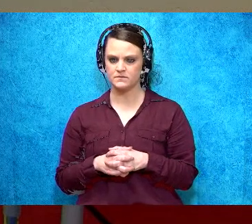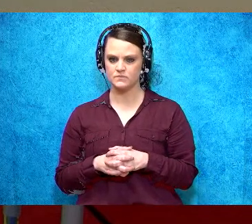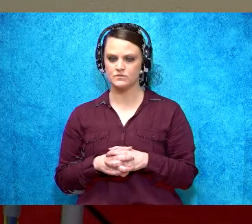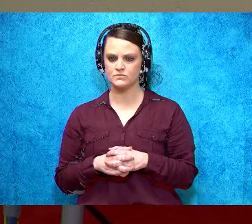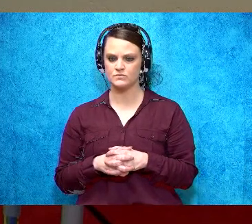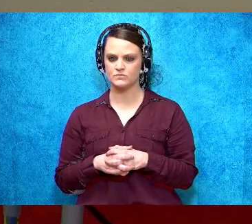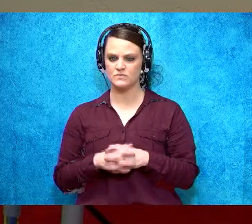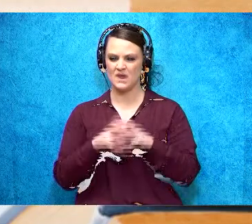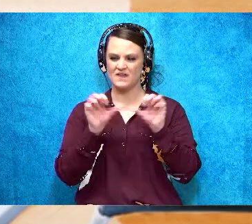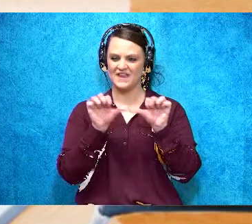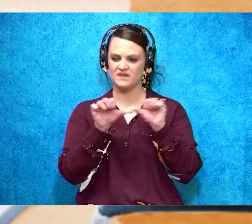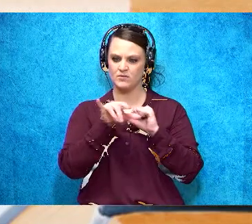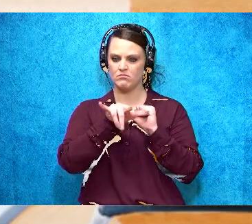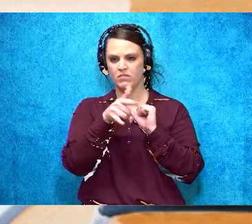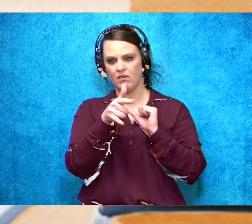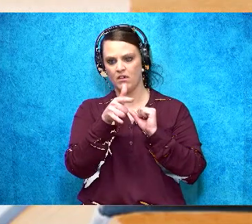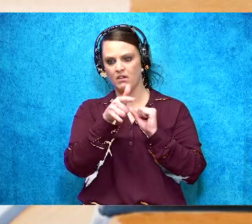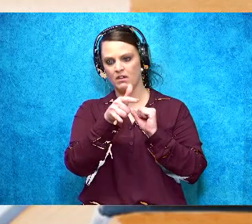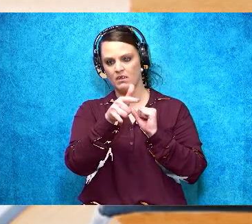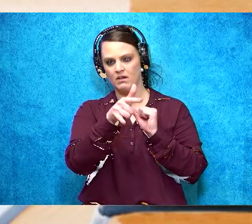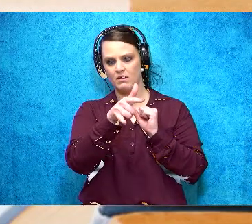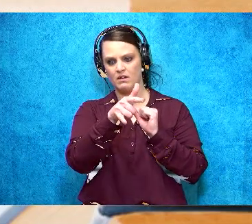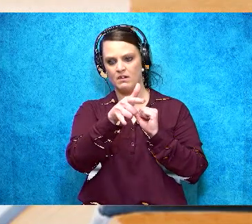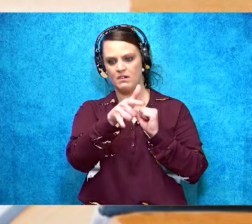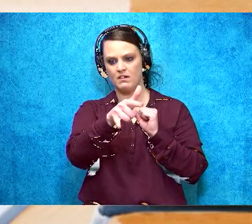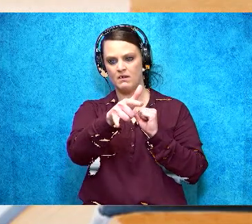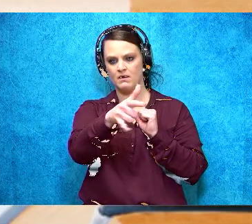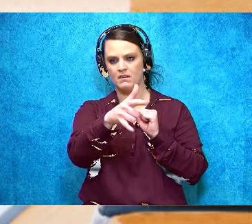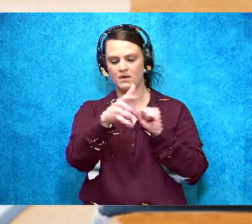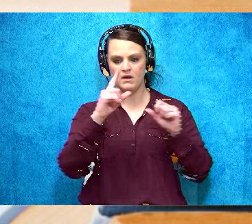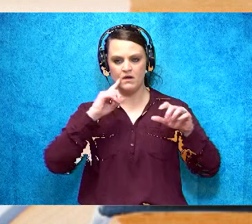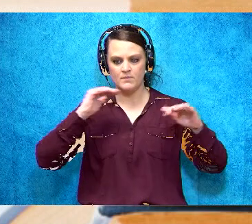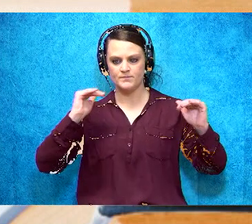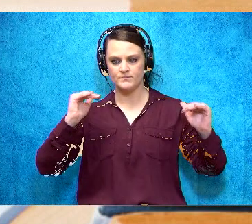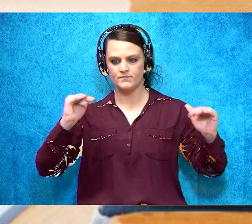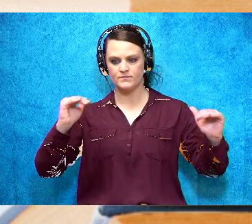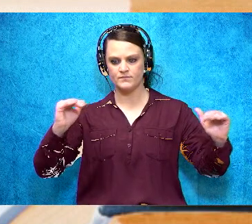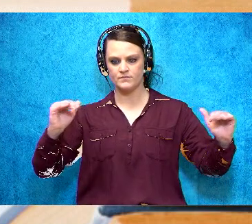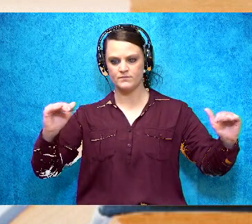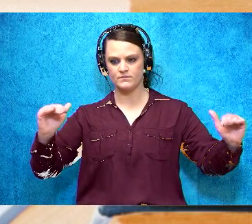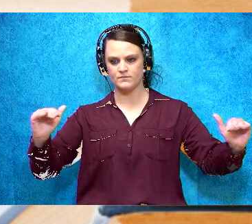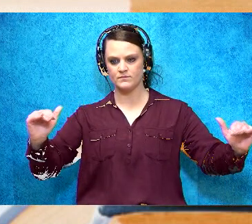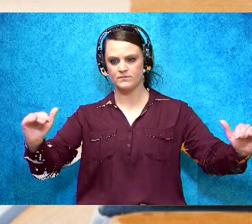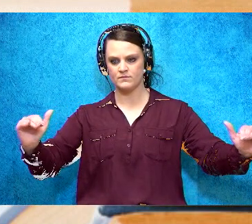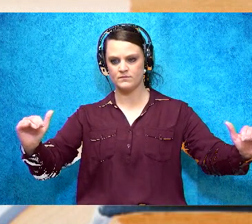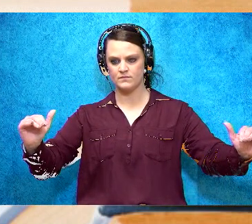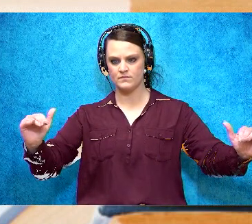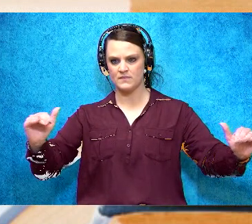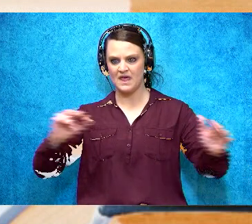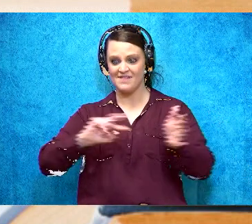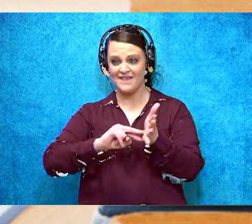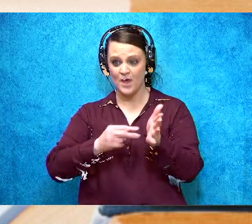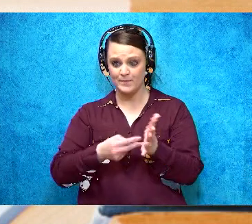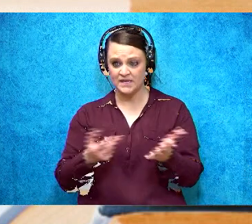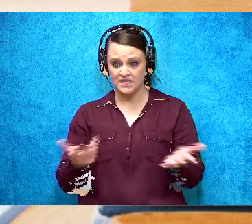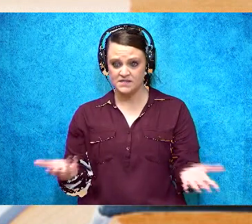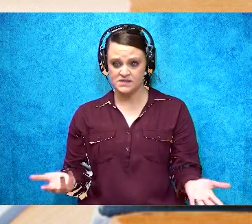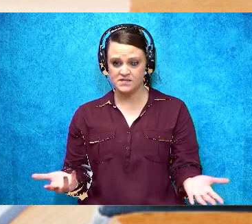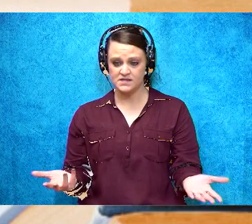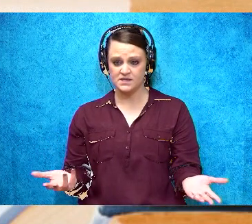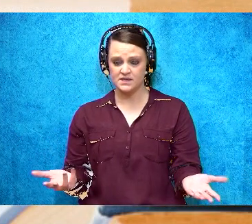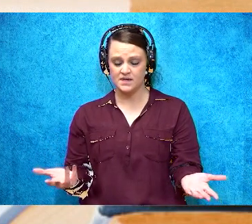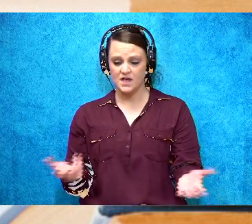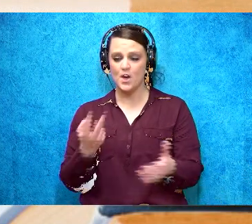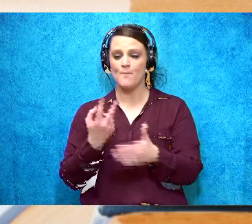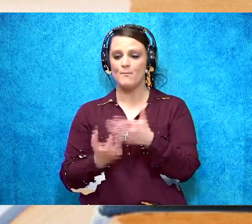They continued the lopsided for a minute, and the engine roar was gone completely. So when the engine roar is gone completely, that means that